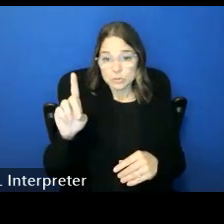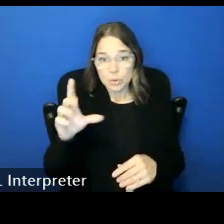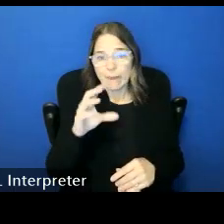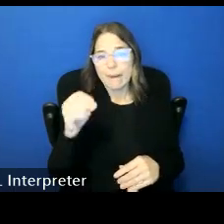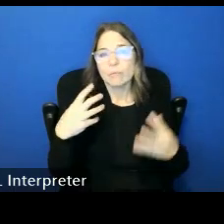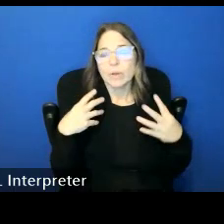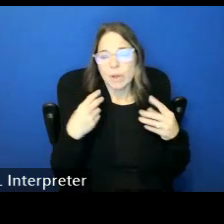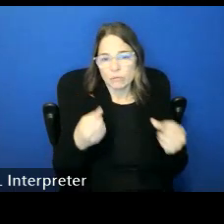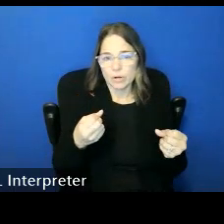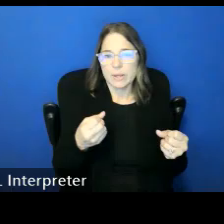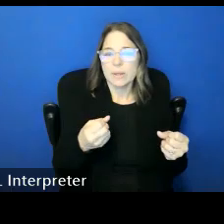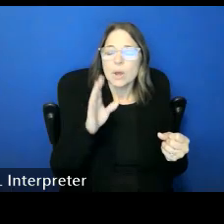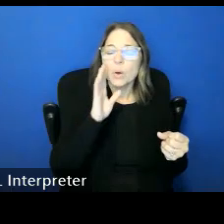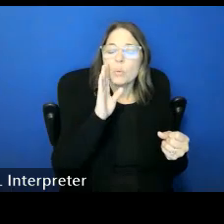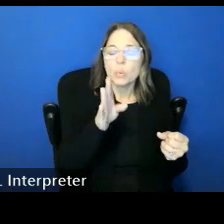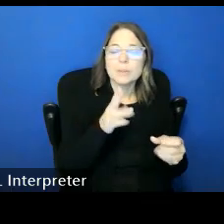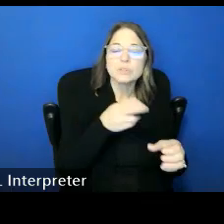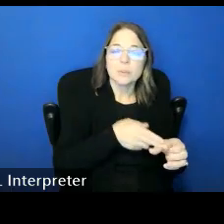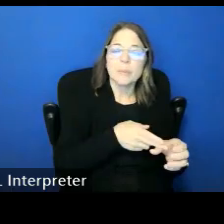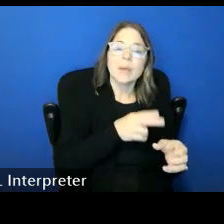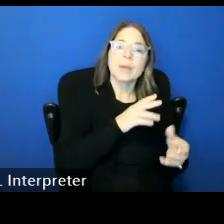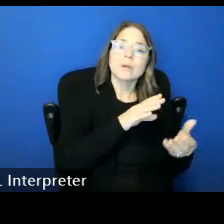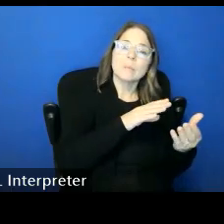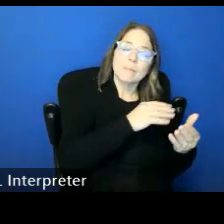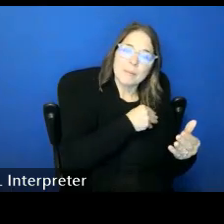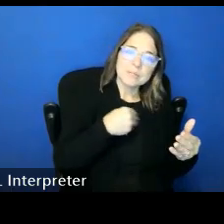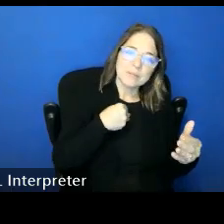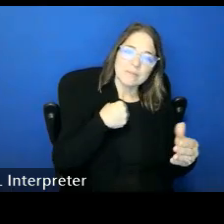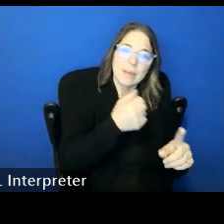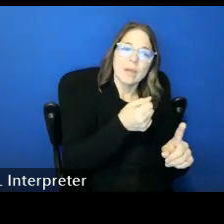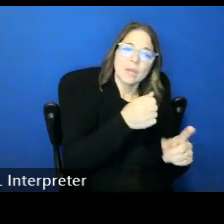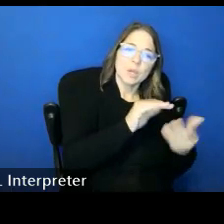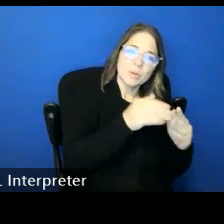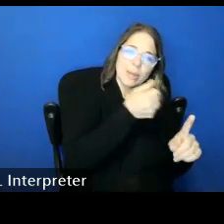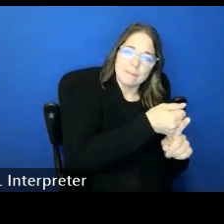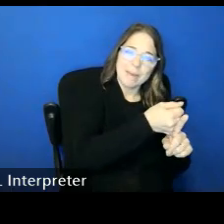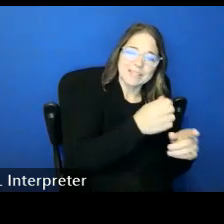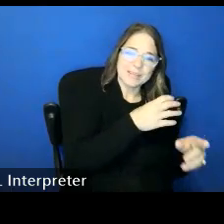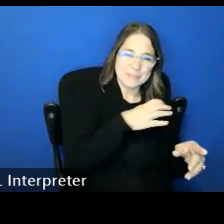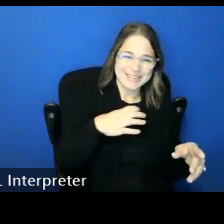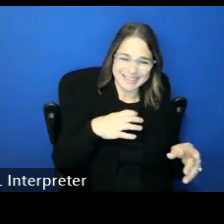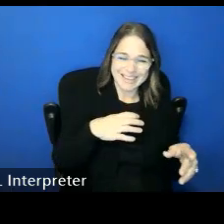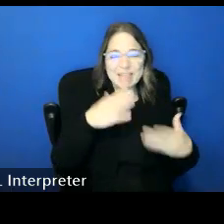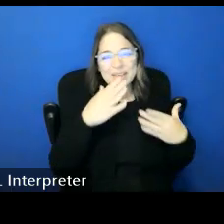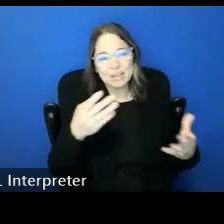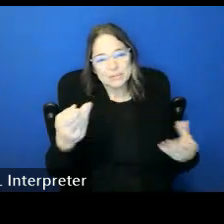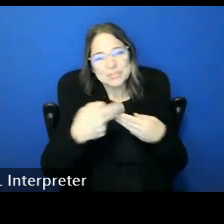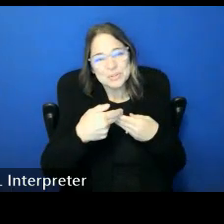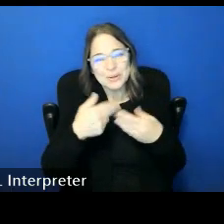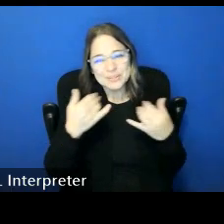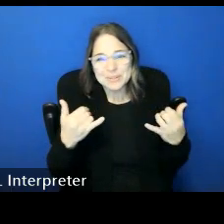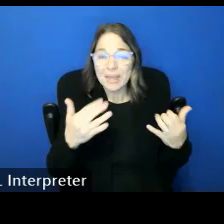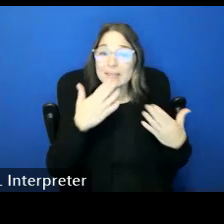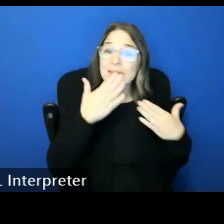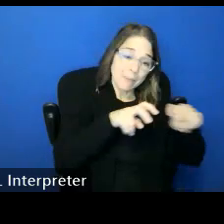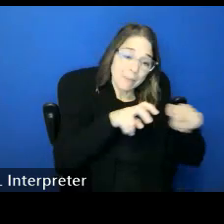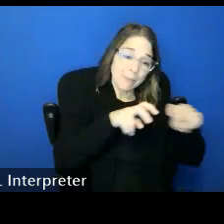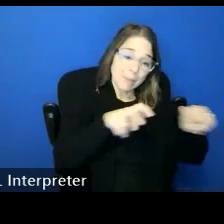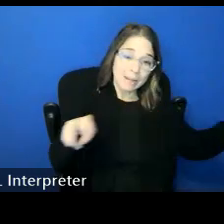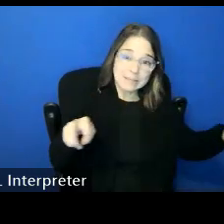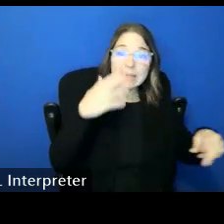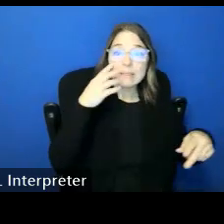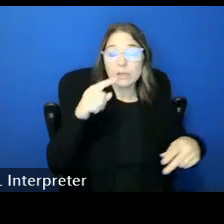our Community Impact Committee. So super excited for that as well. So thank you all so much for joining. Thank you, our panelists.